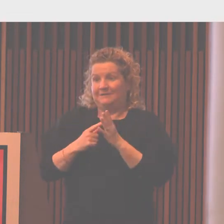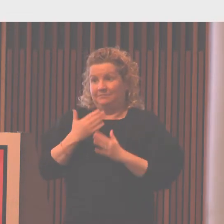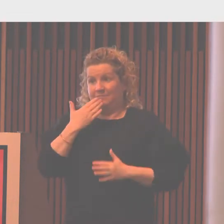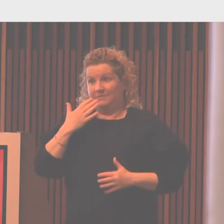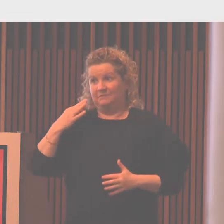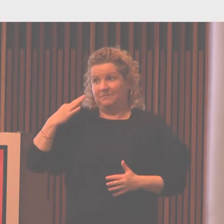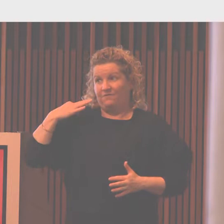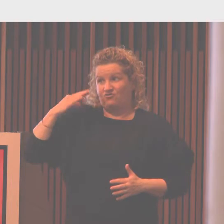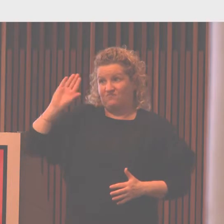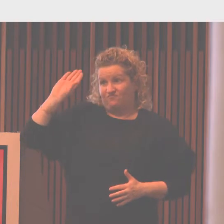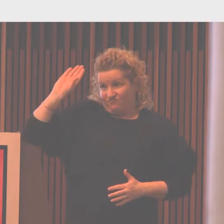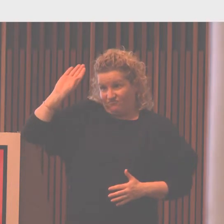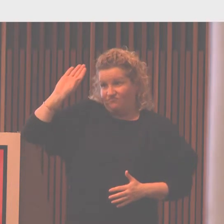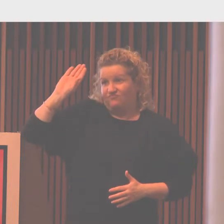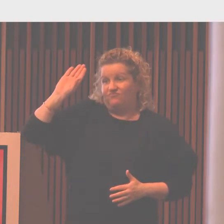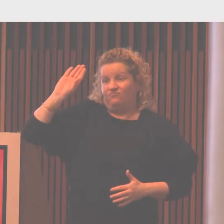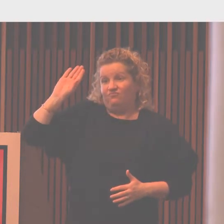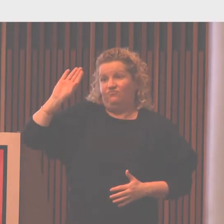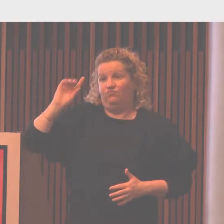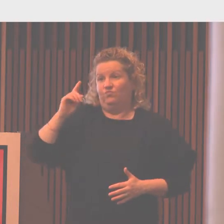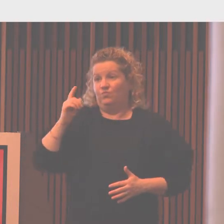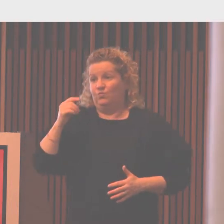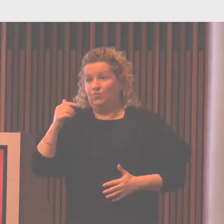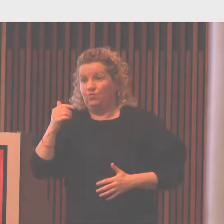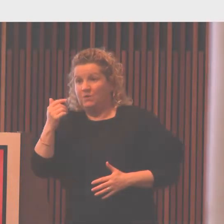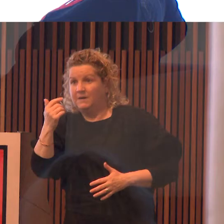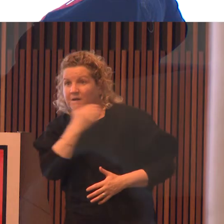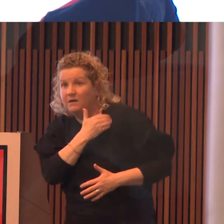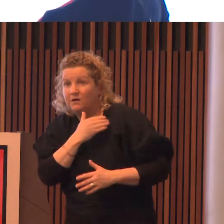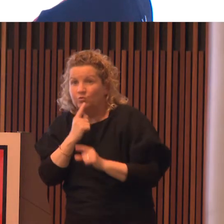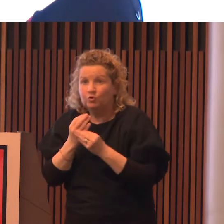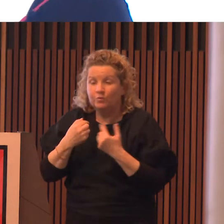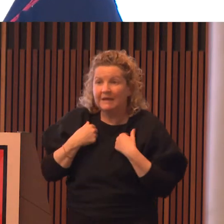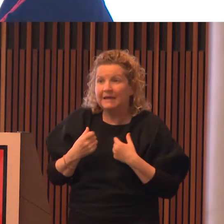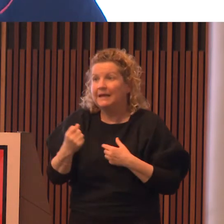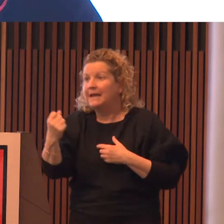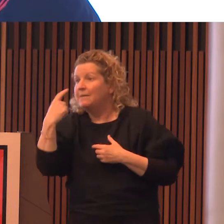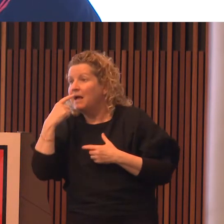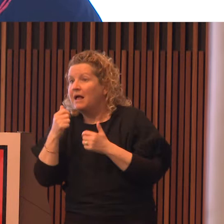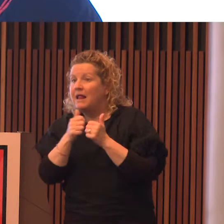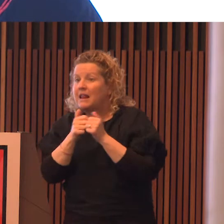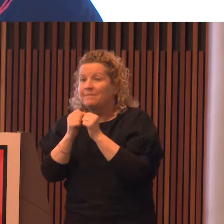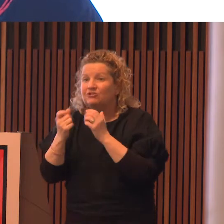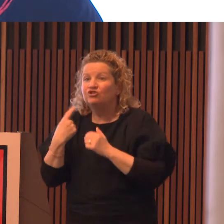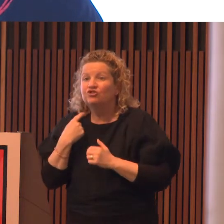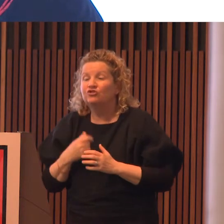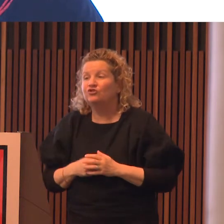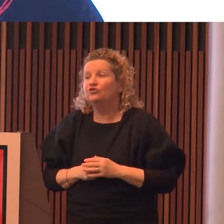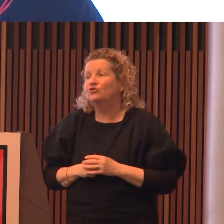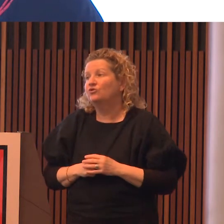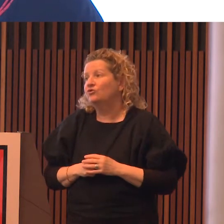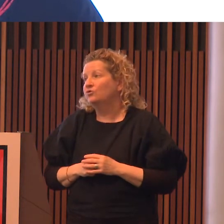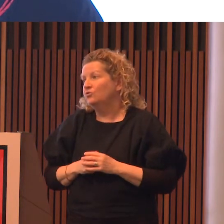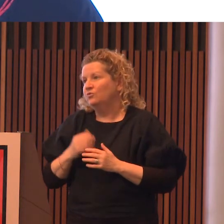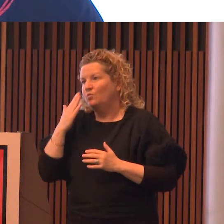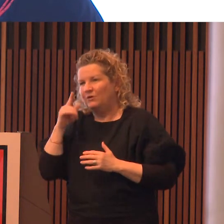basically, to come and talk to me or email me, ring me, whatever, send me a message sometime whenever you get